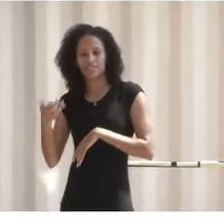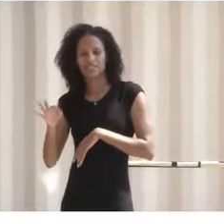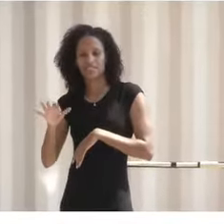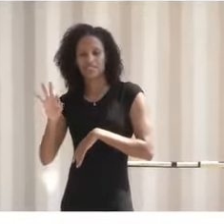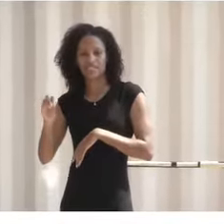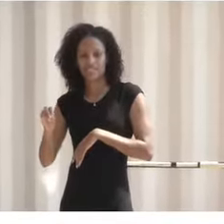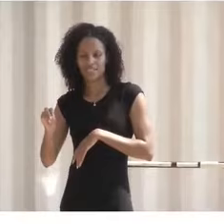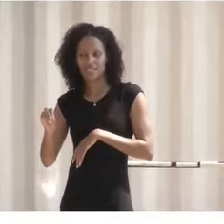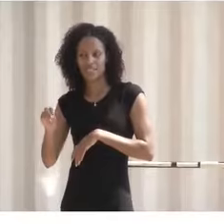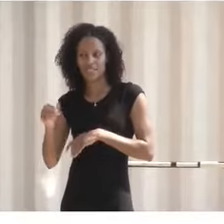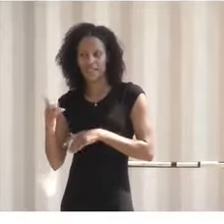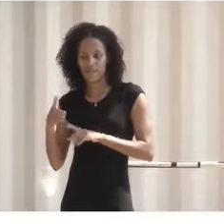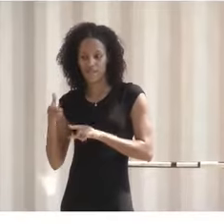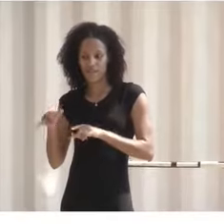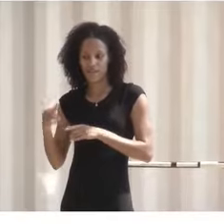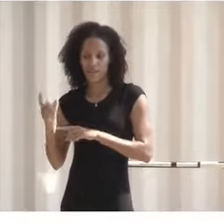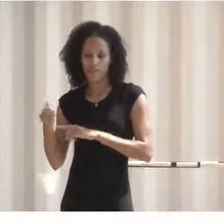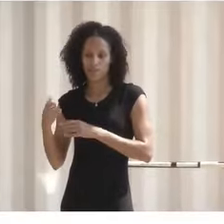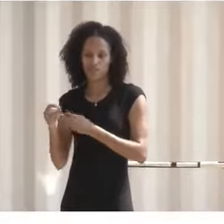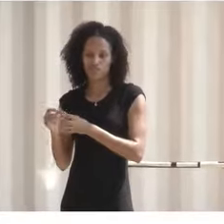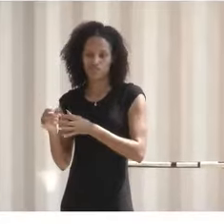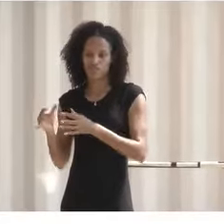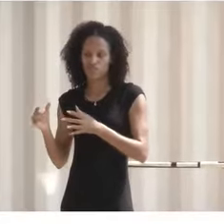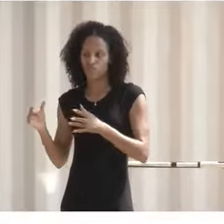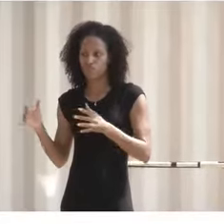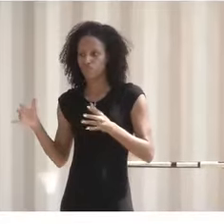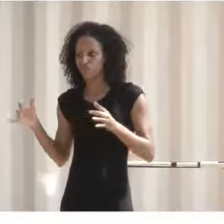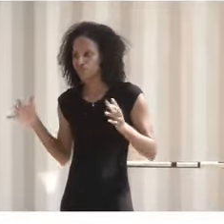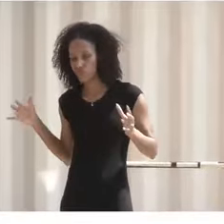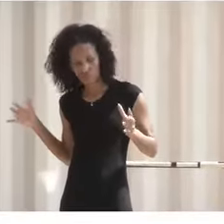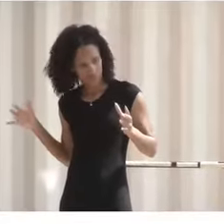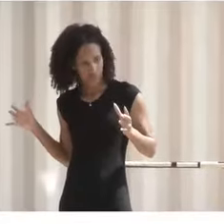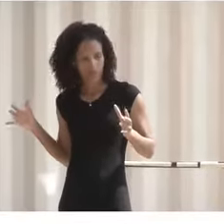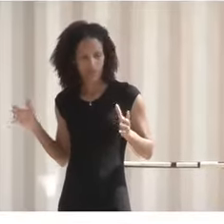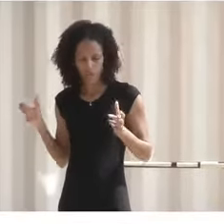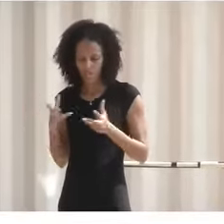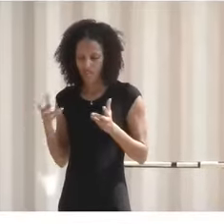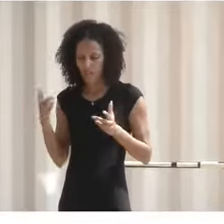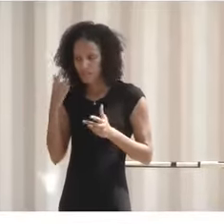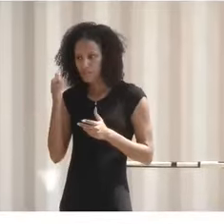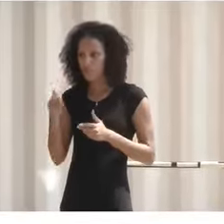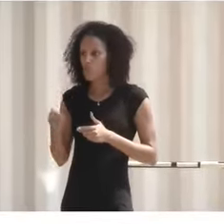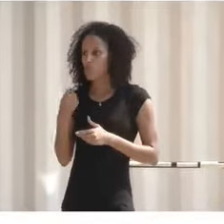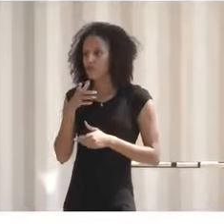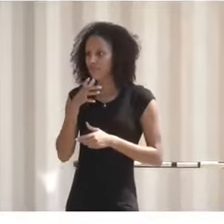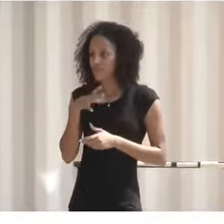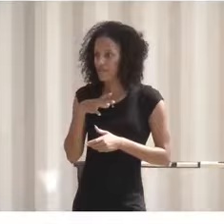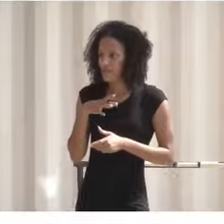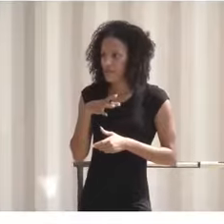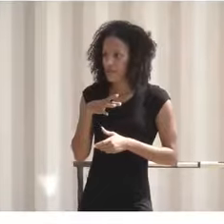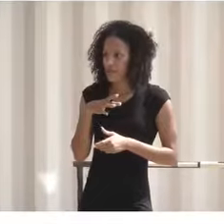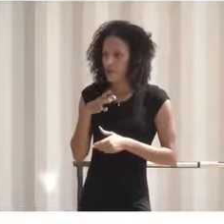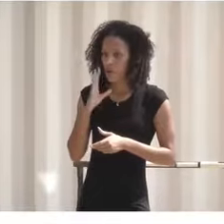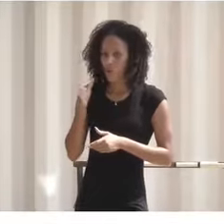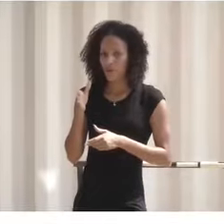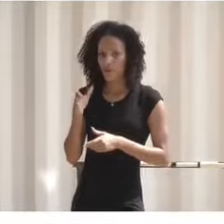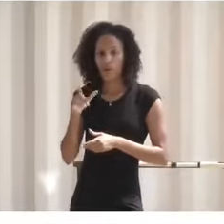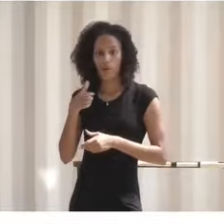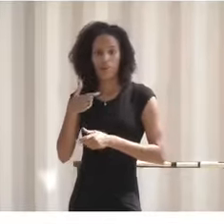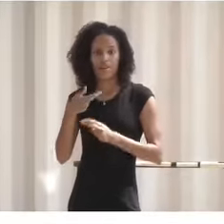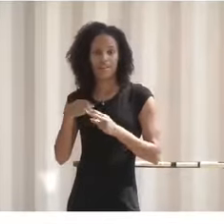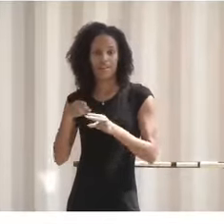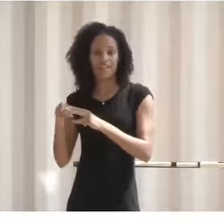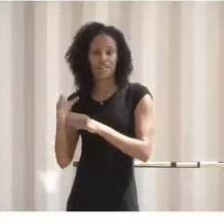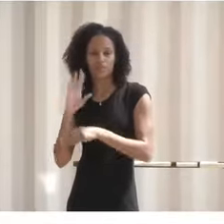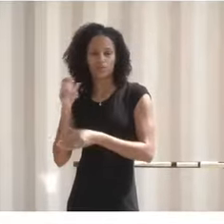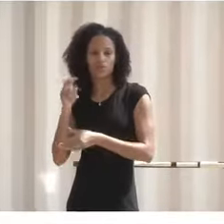And since then, they've grown exponentially because a single female lays 2 million eggs a year.